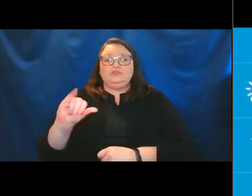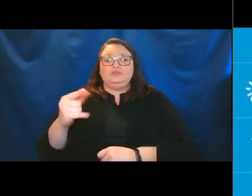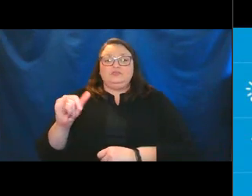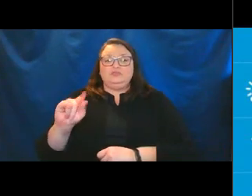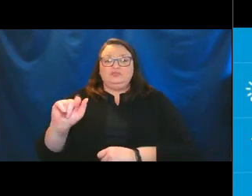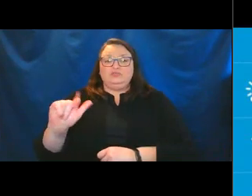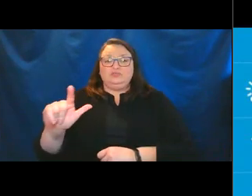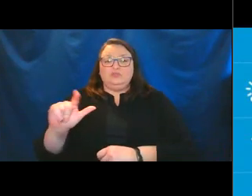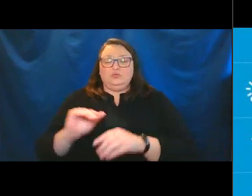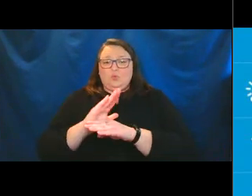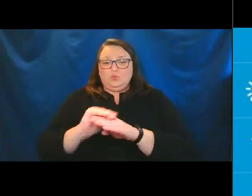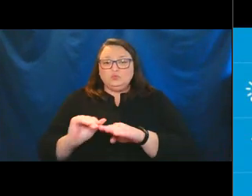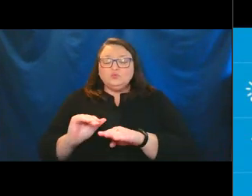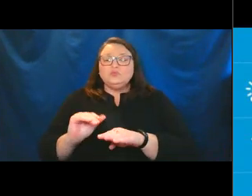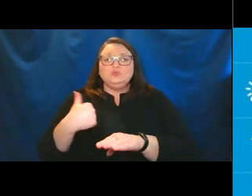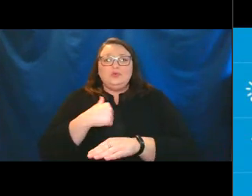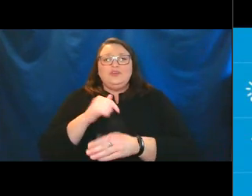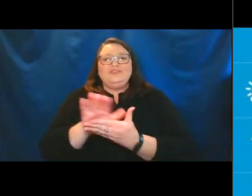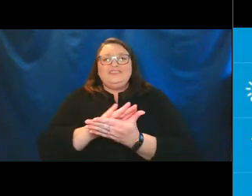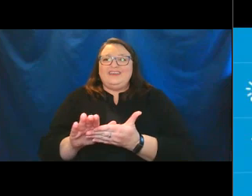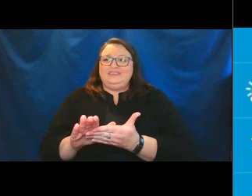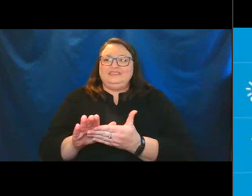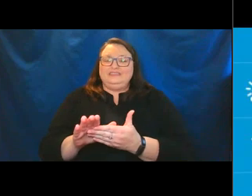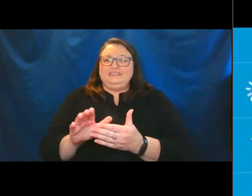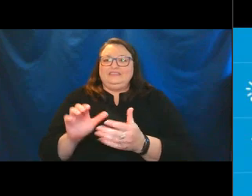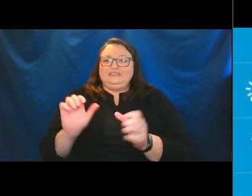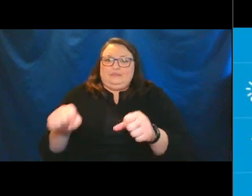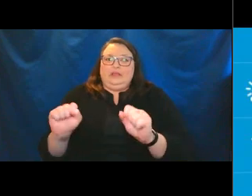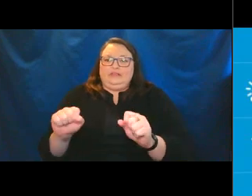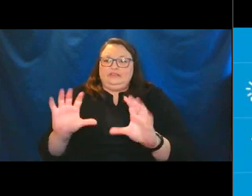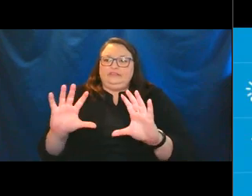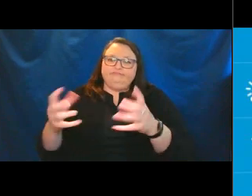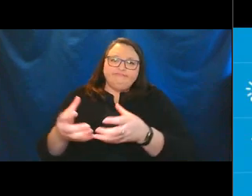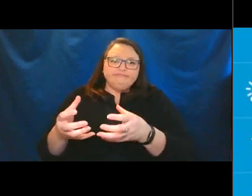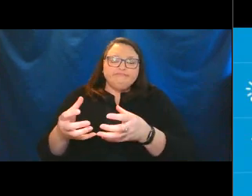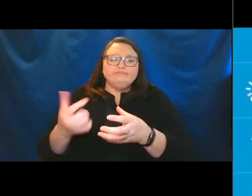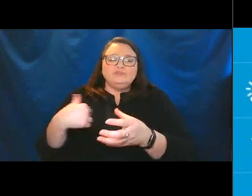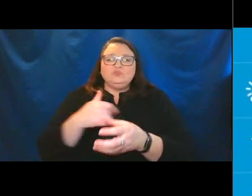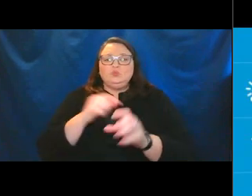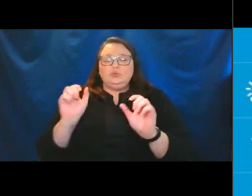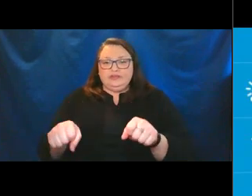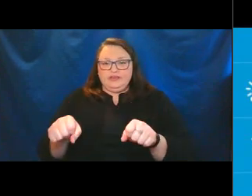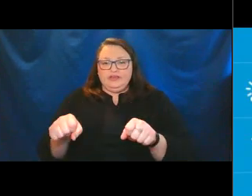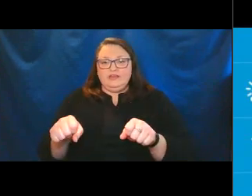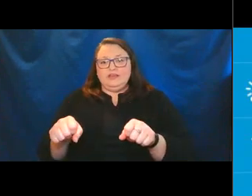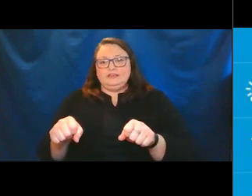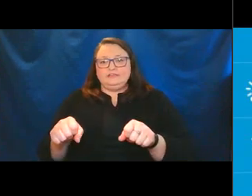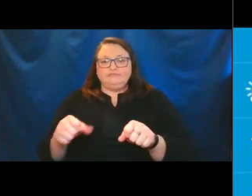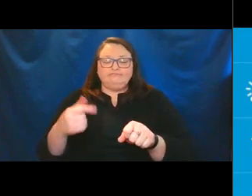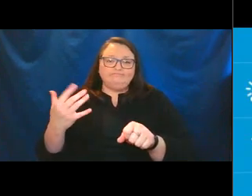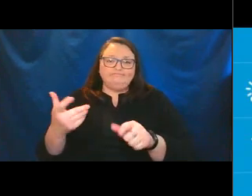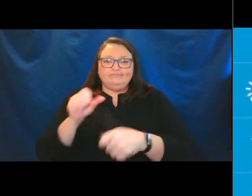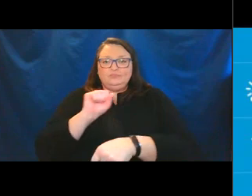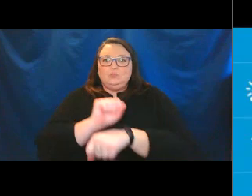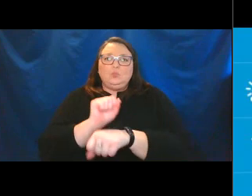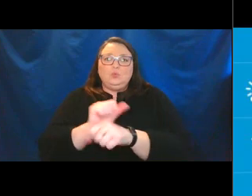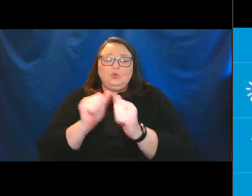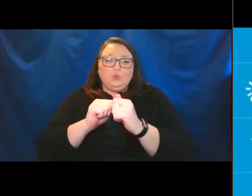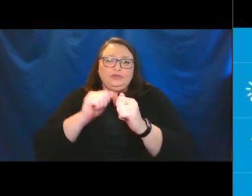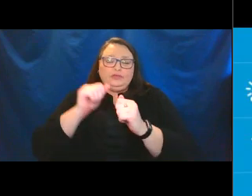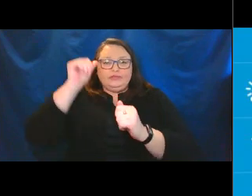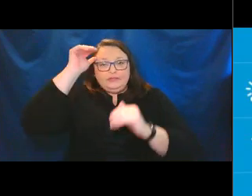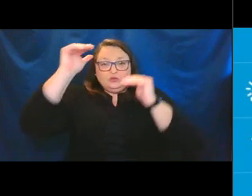quite a nice capacity there built to uh, work with adult learning theory